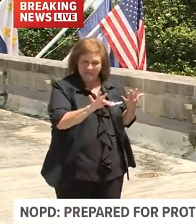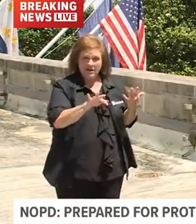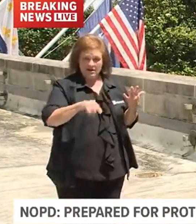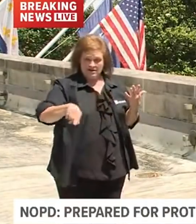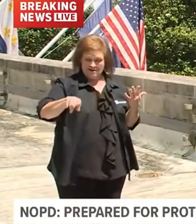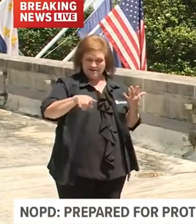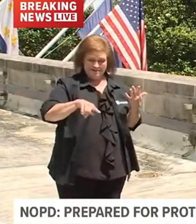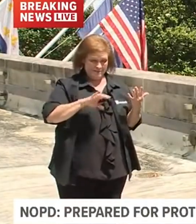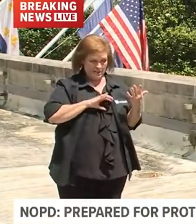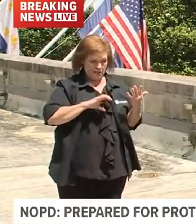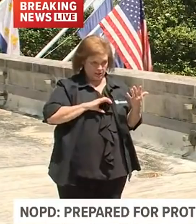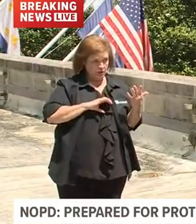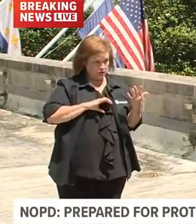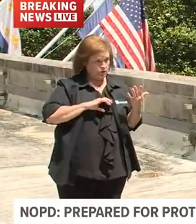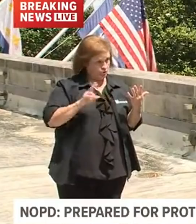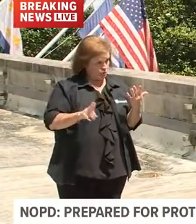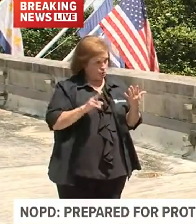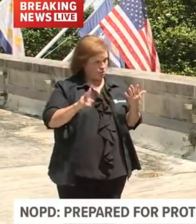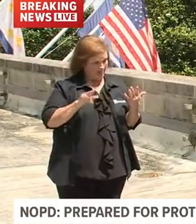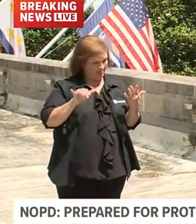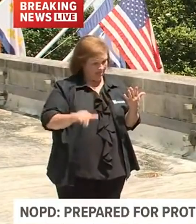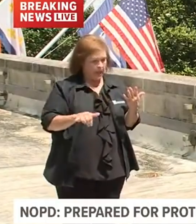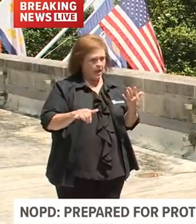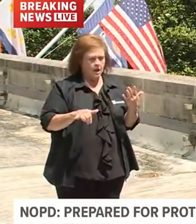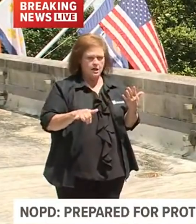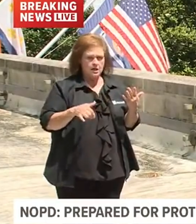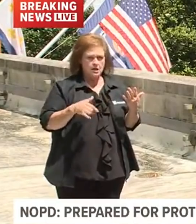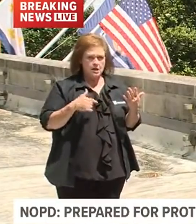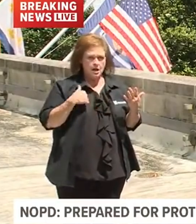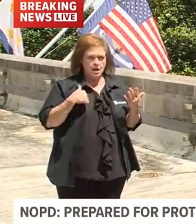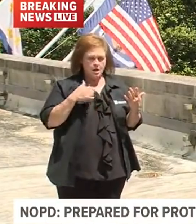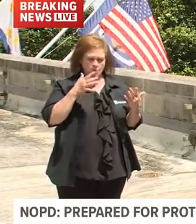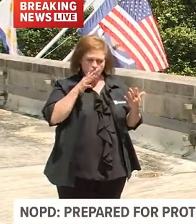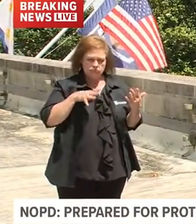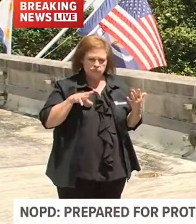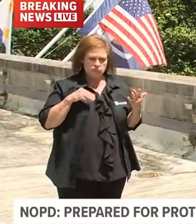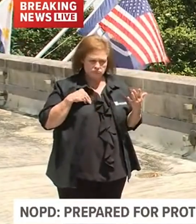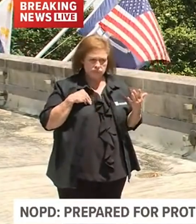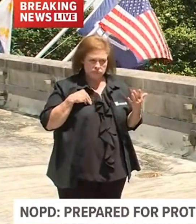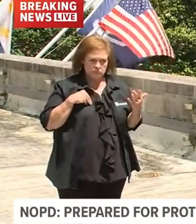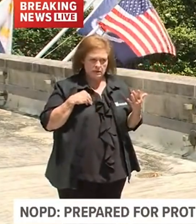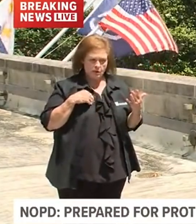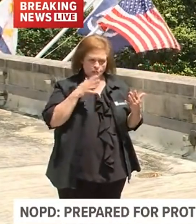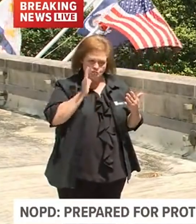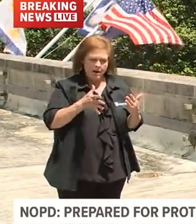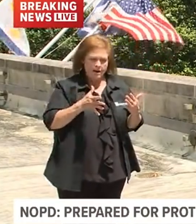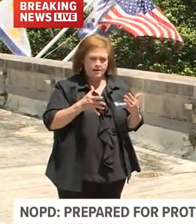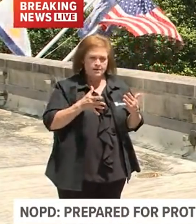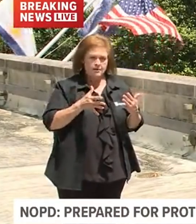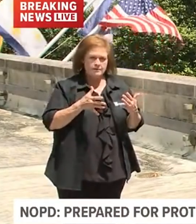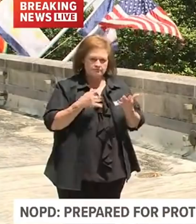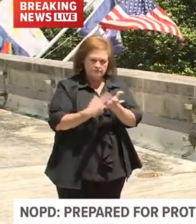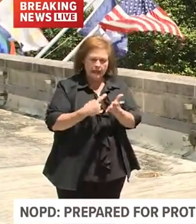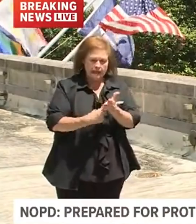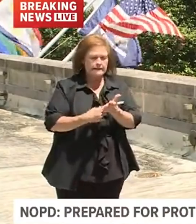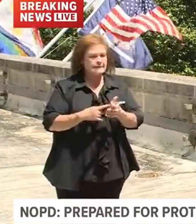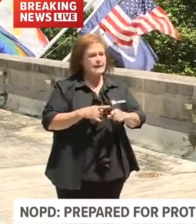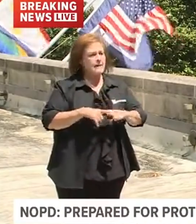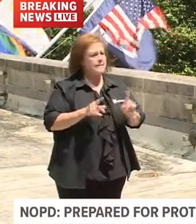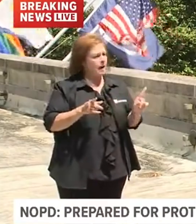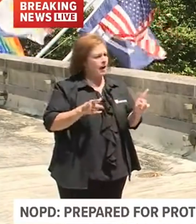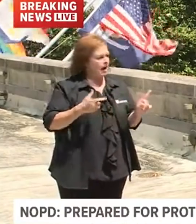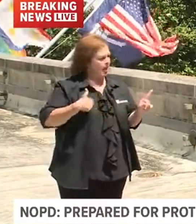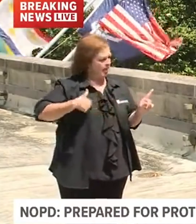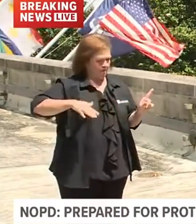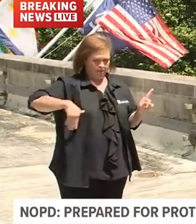use that, I will own that. But that is under investigation now, and we will discuss that further once we have more information with regards to that.